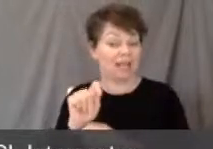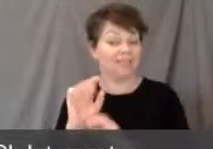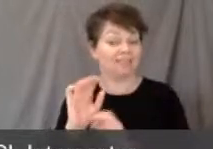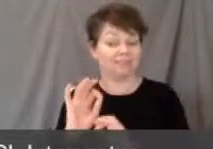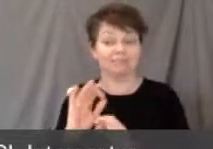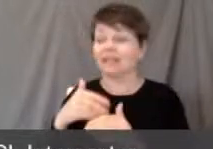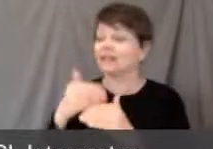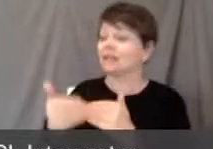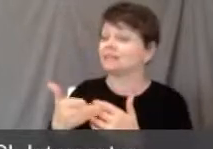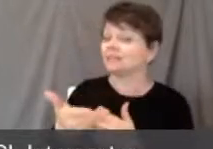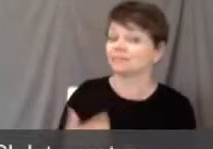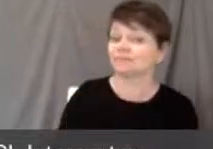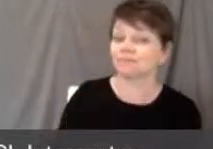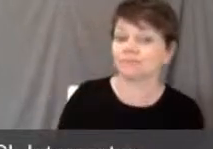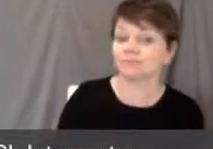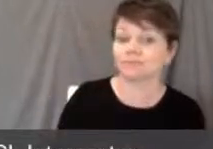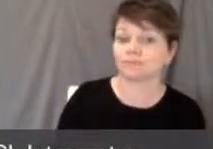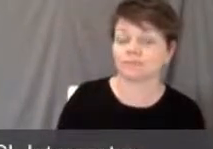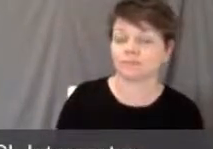please.